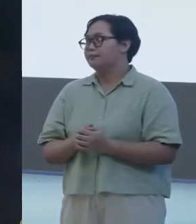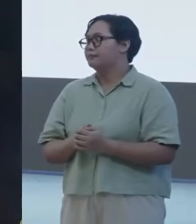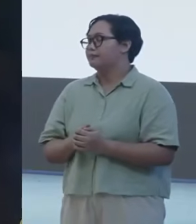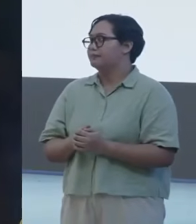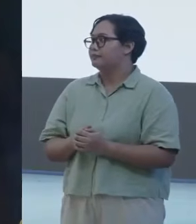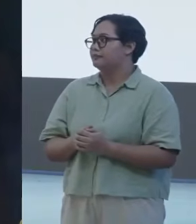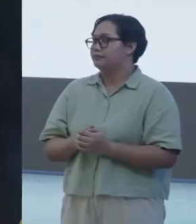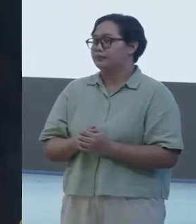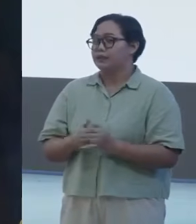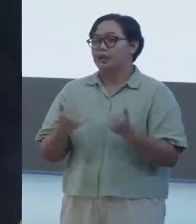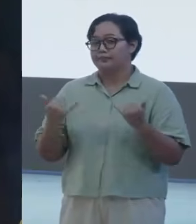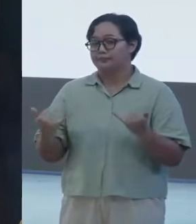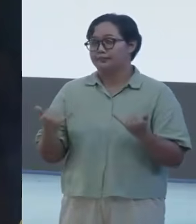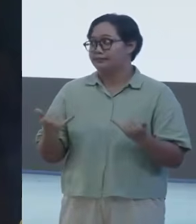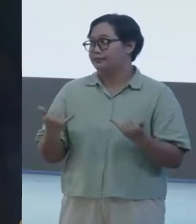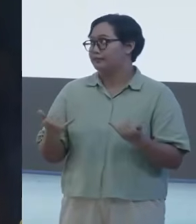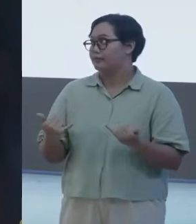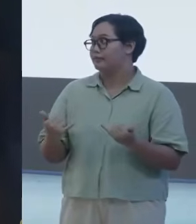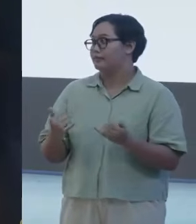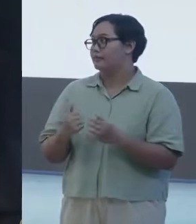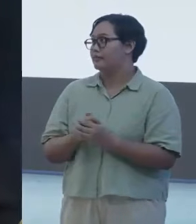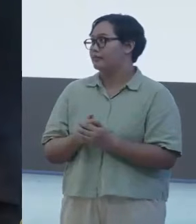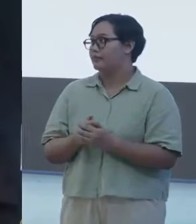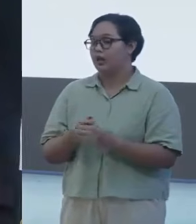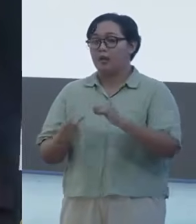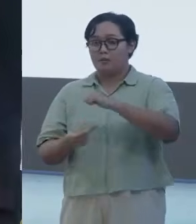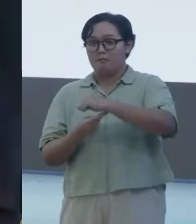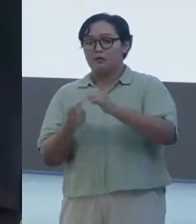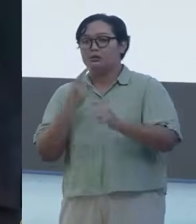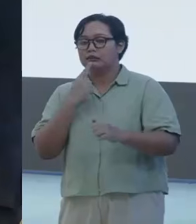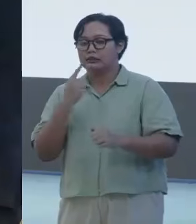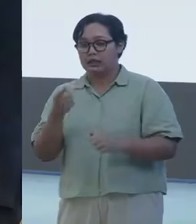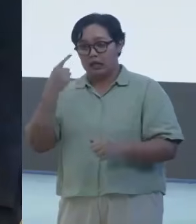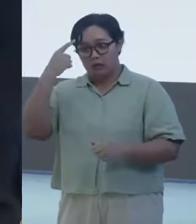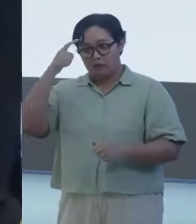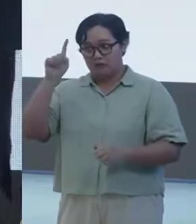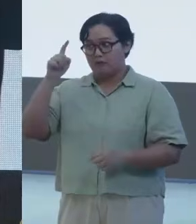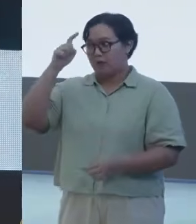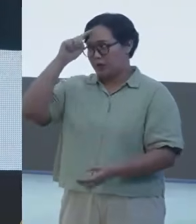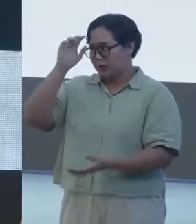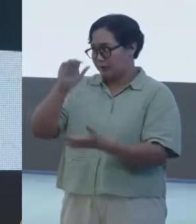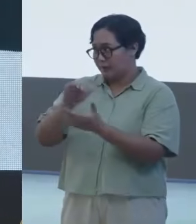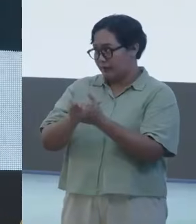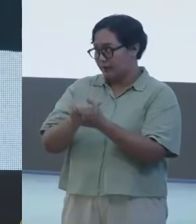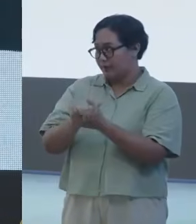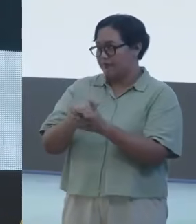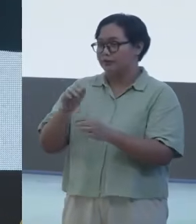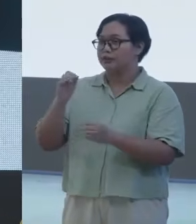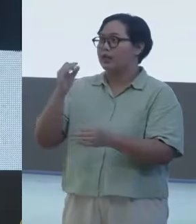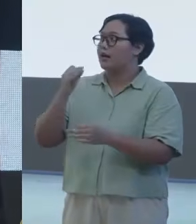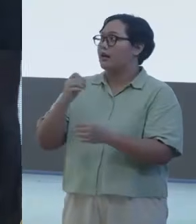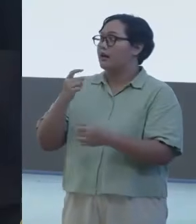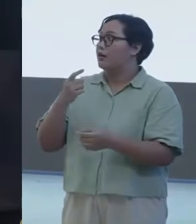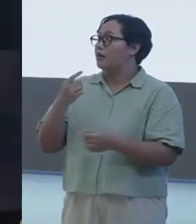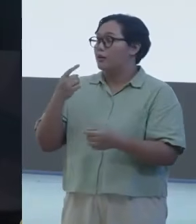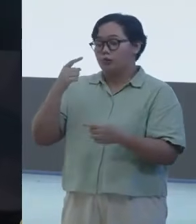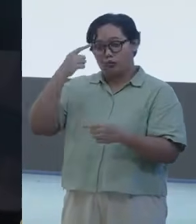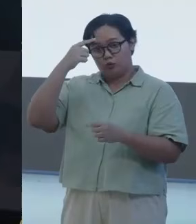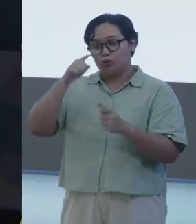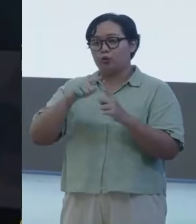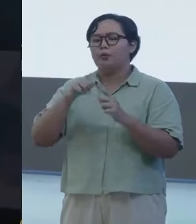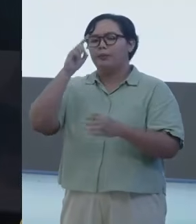Kaya dito, sabi niya, for the sake of the faith, para maniwala, para